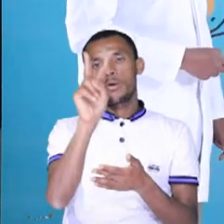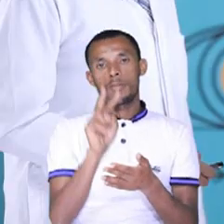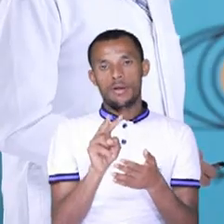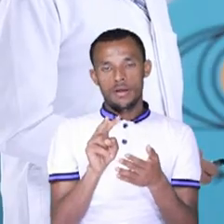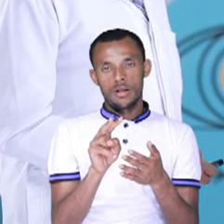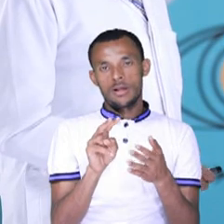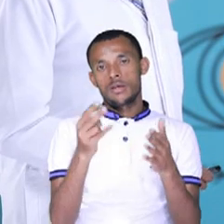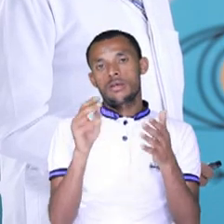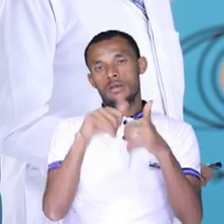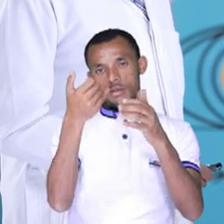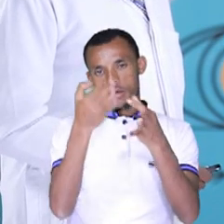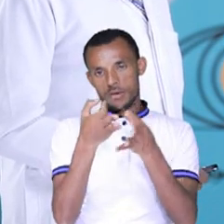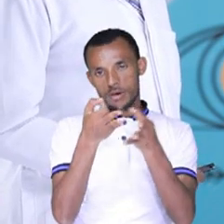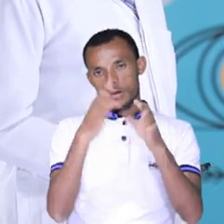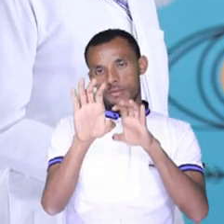expression.